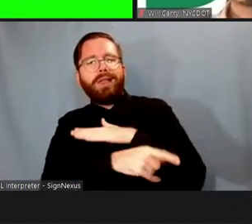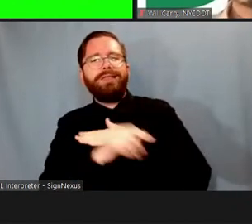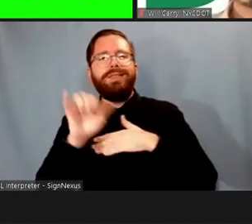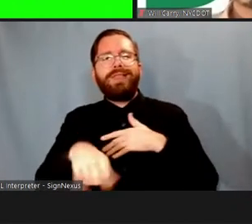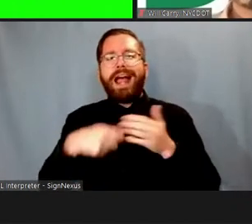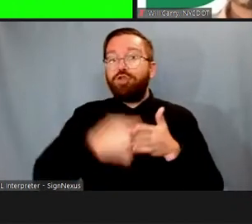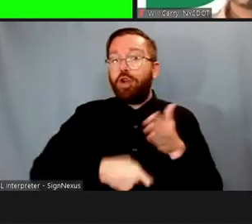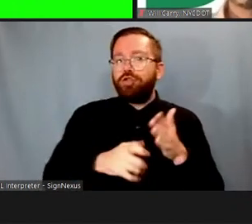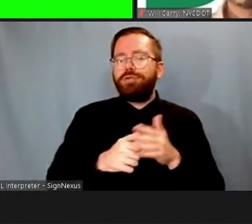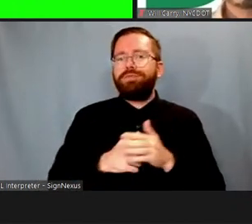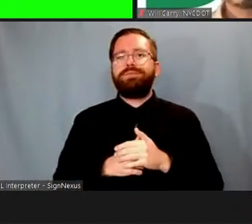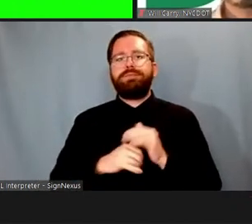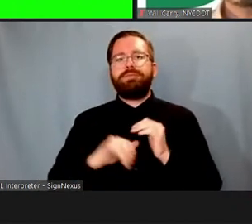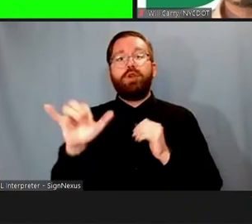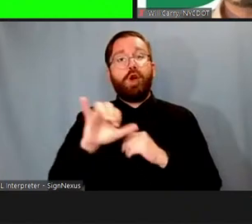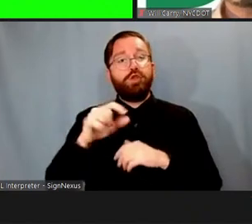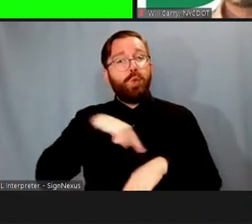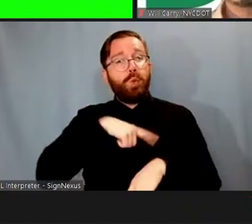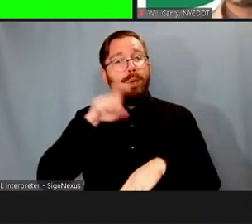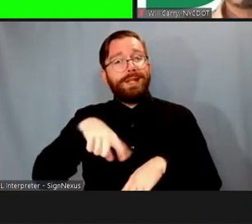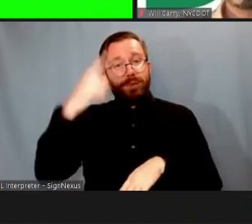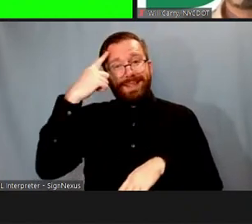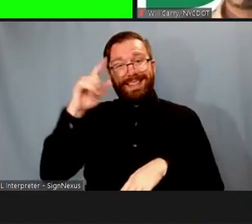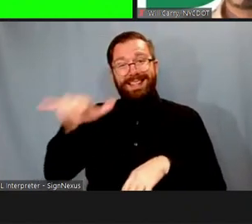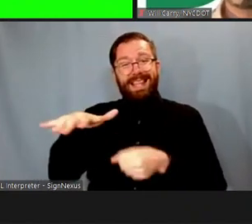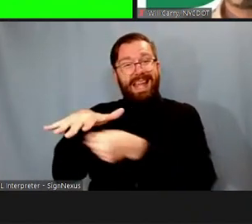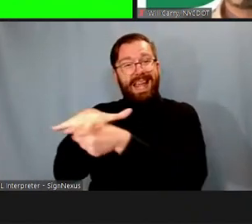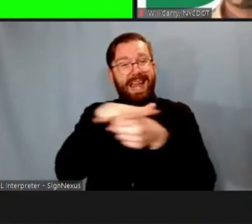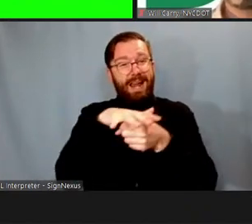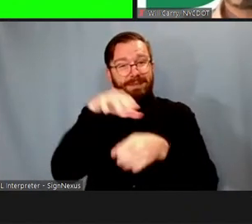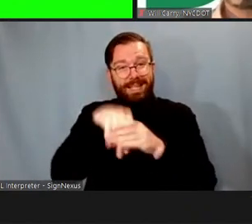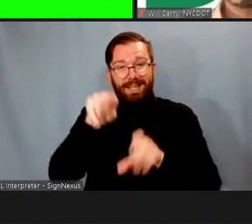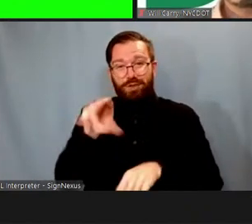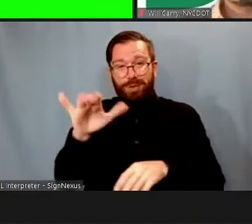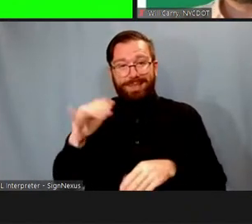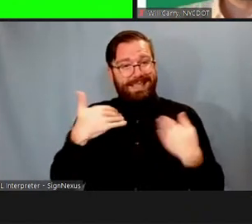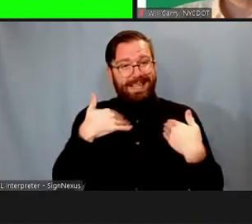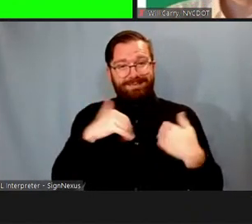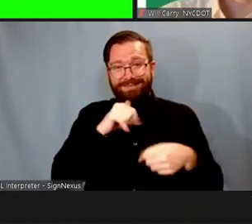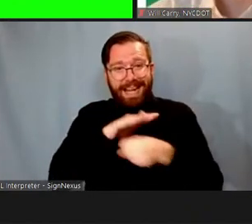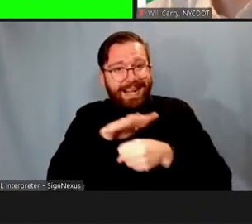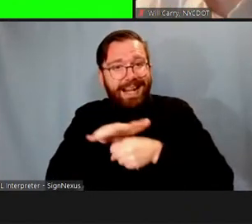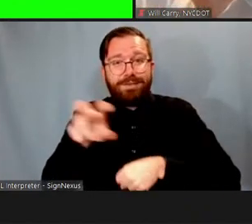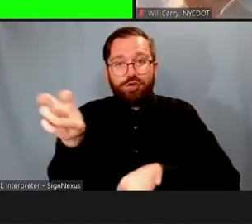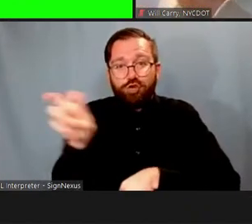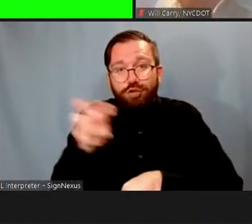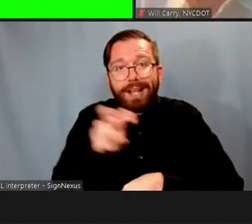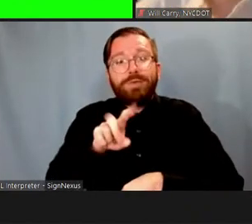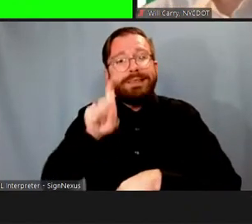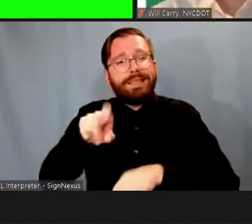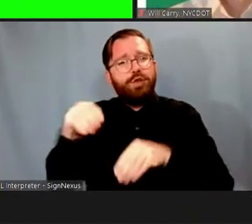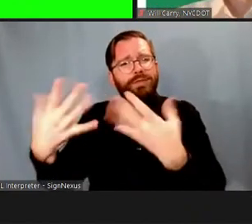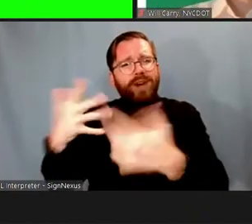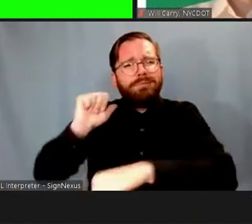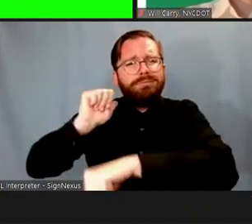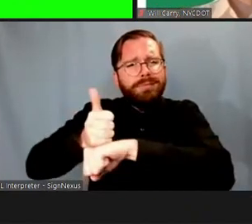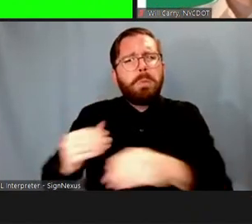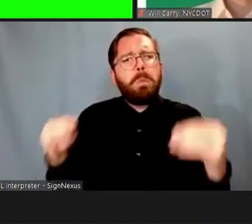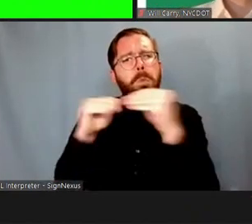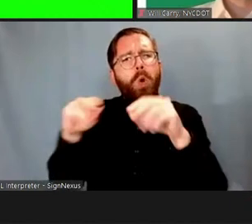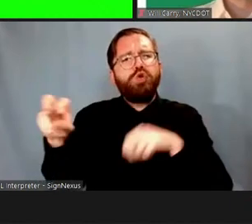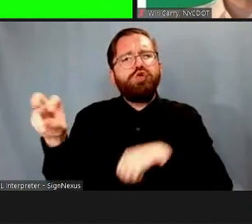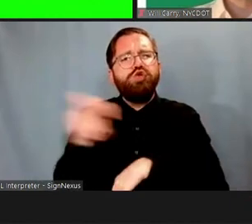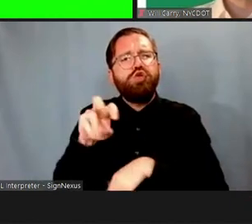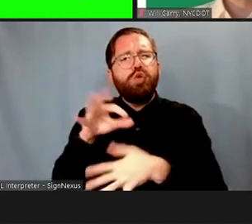all the transit deserts in the region and provide everybody in this region with fast frequent reliable and accessible transportation